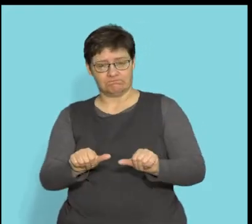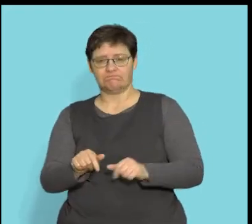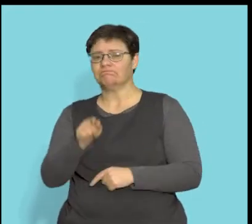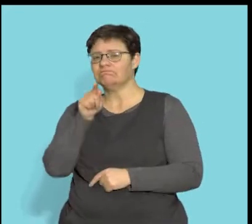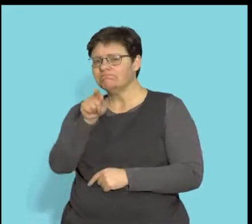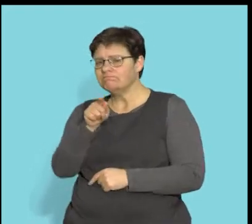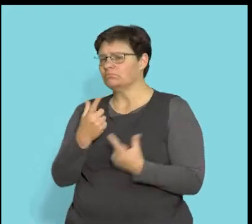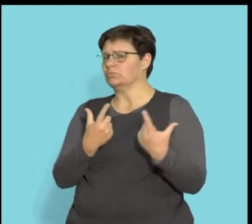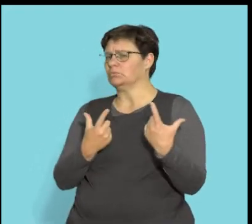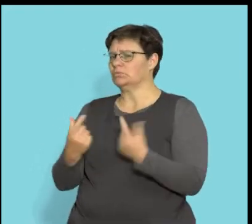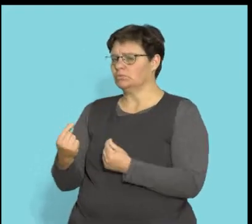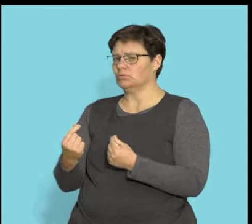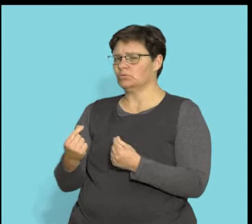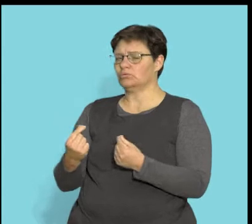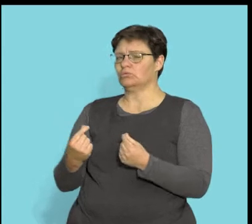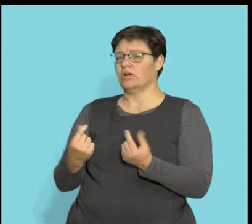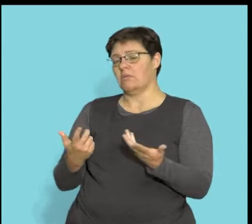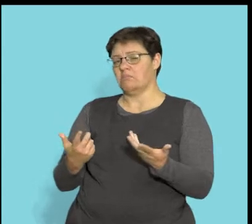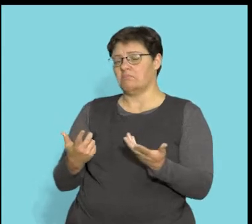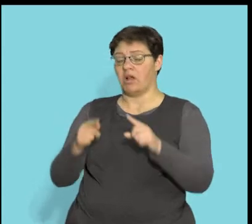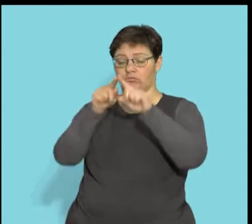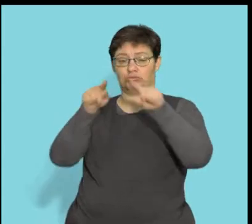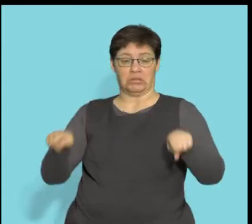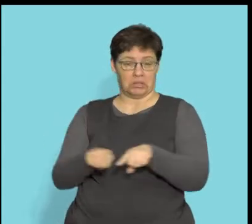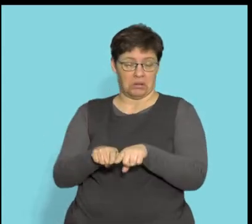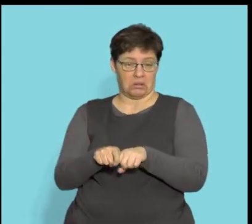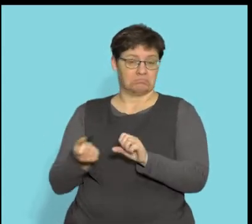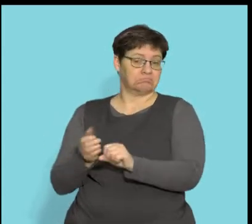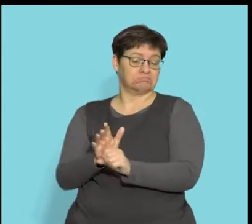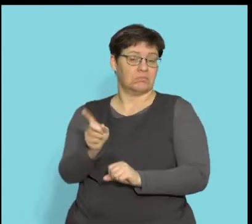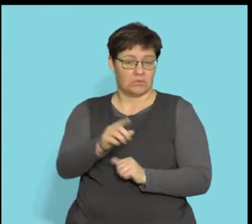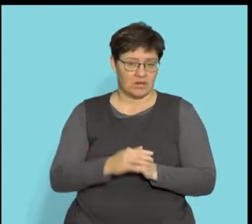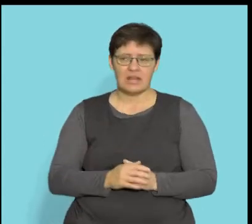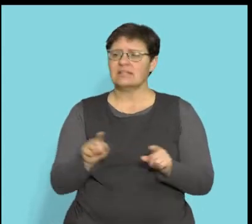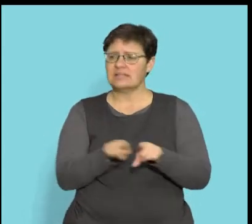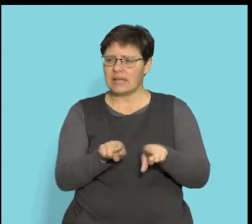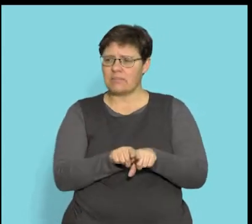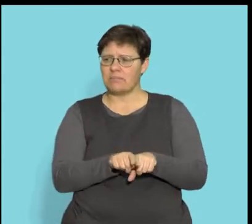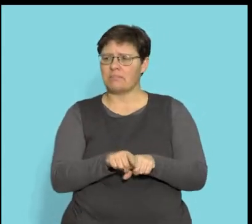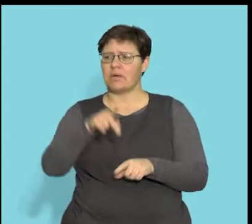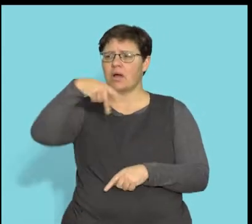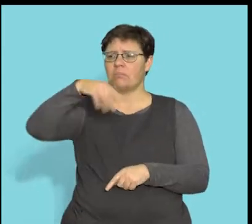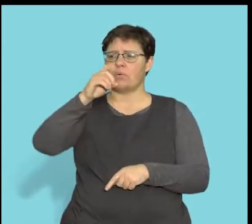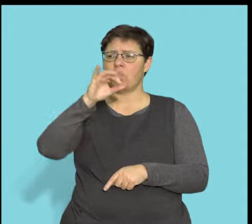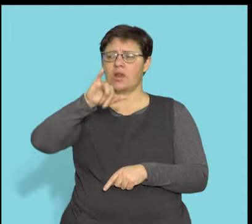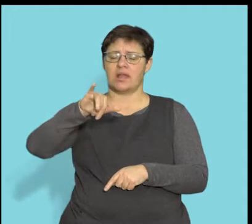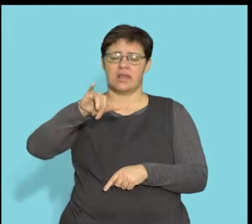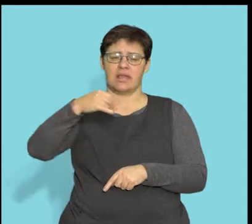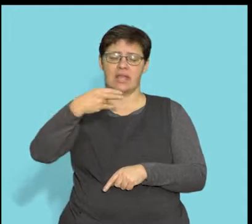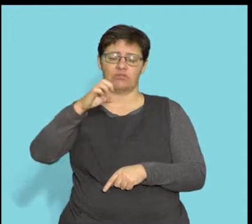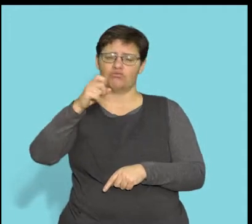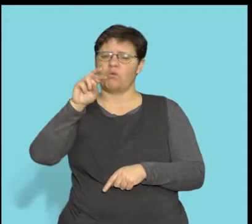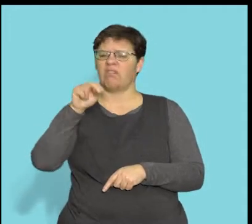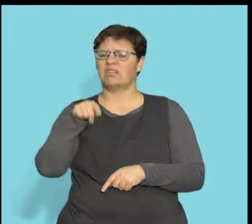scale factor would do to a rectangle. We're also going to talk about polyhedrons and we're going to remind ourselves of what those